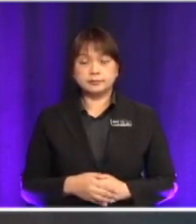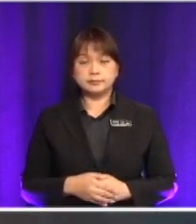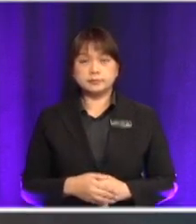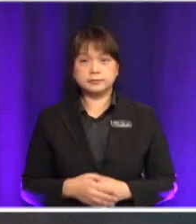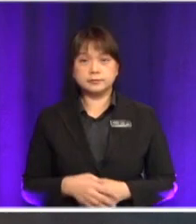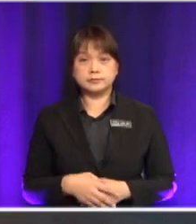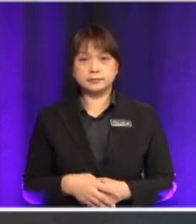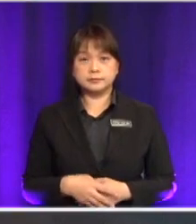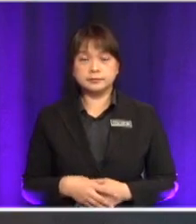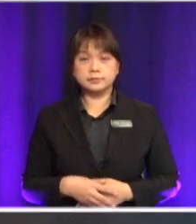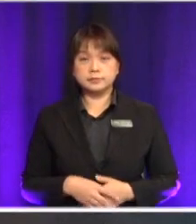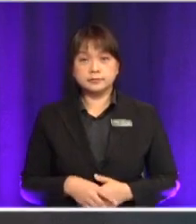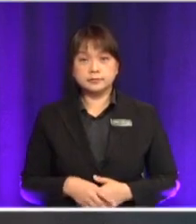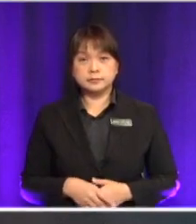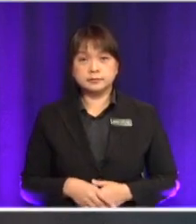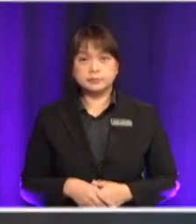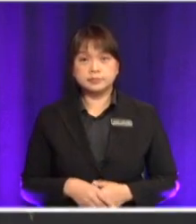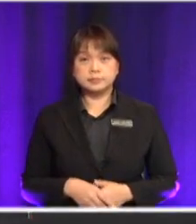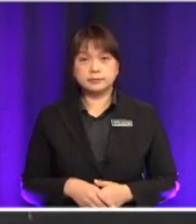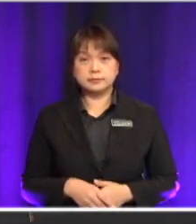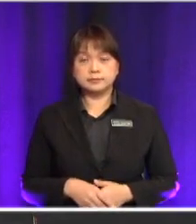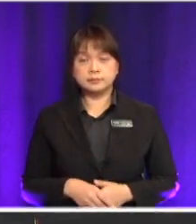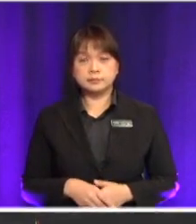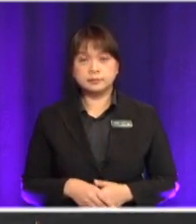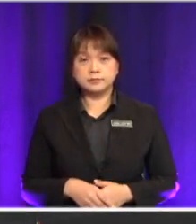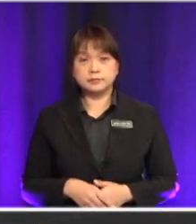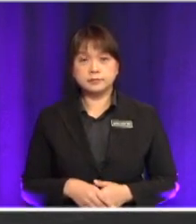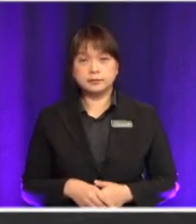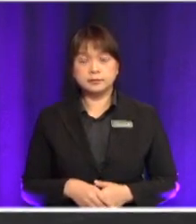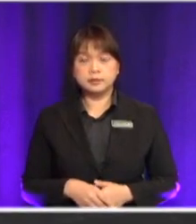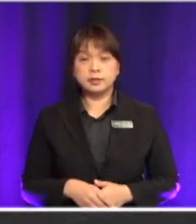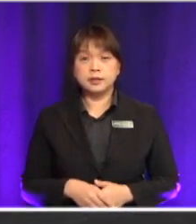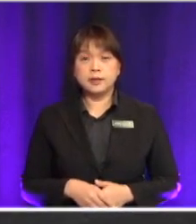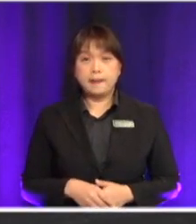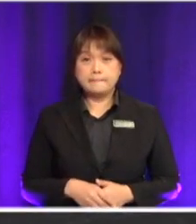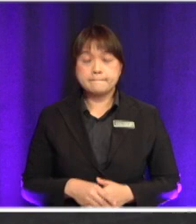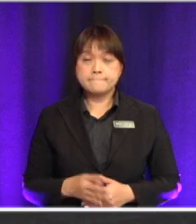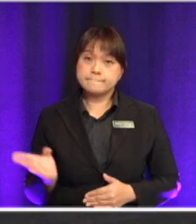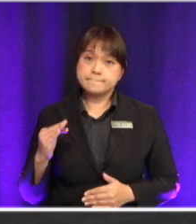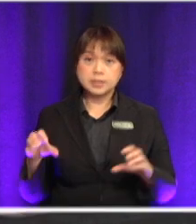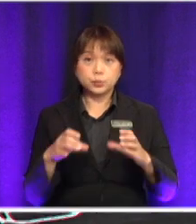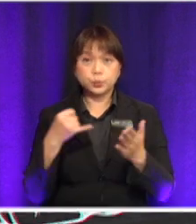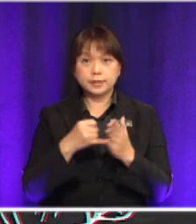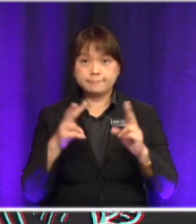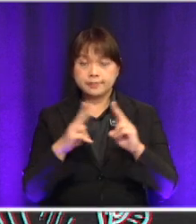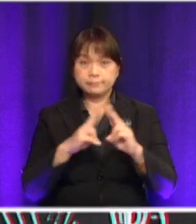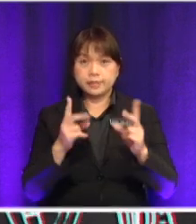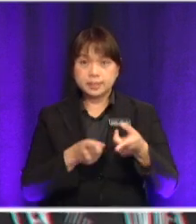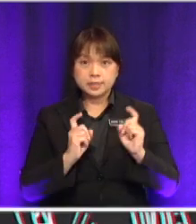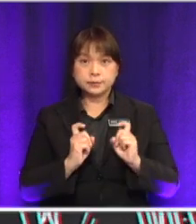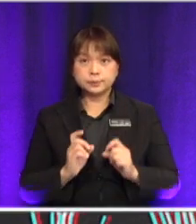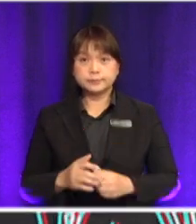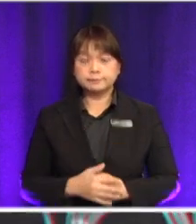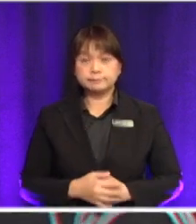I don't even have time to finish my question. They already have it. Okay, let's go through it very, very quickly. Number 1, question 1, true